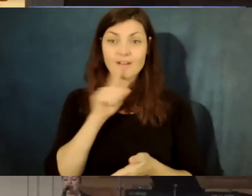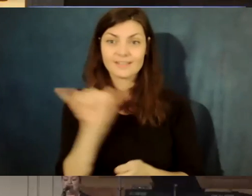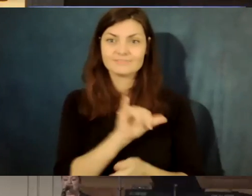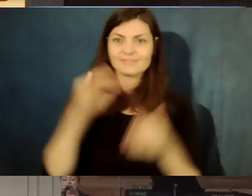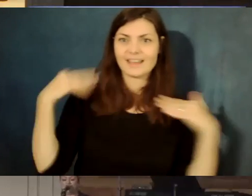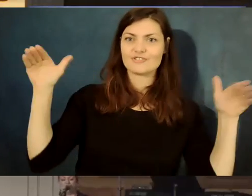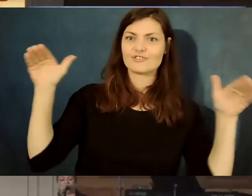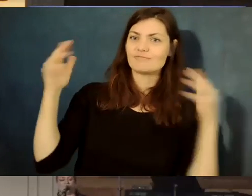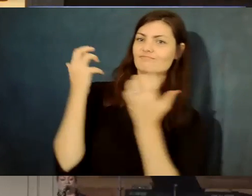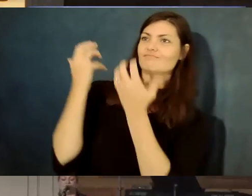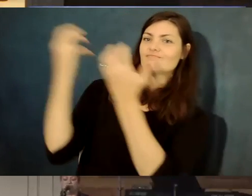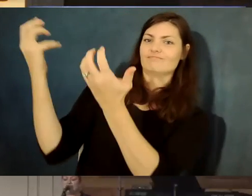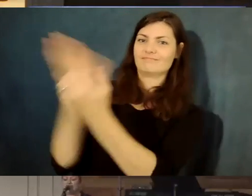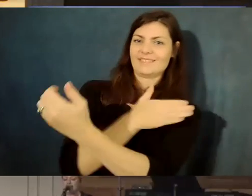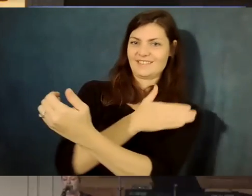morning.